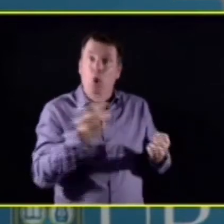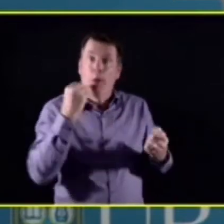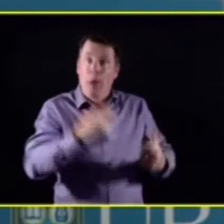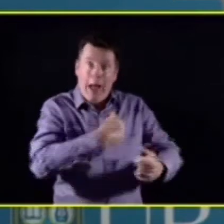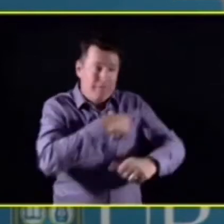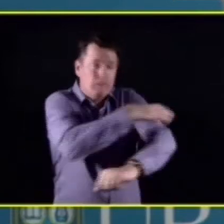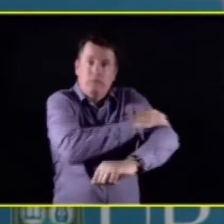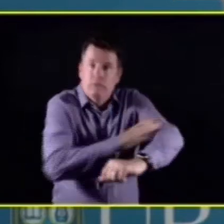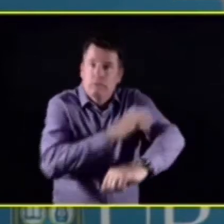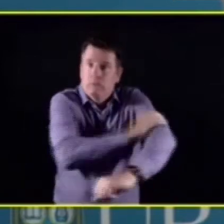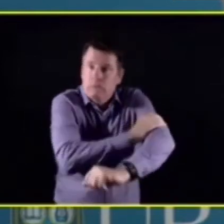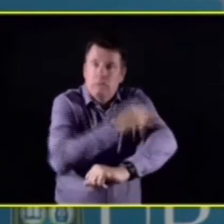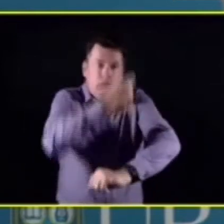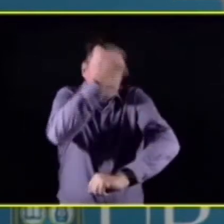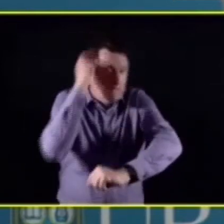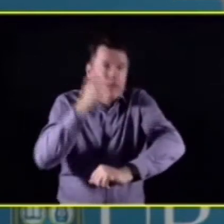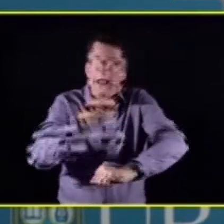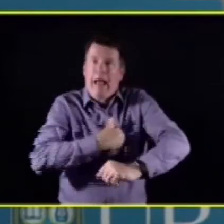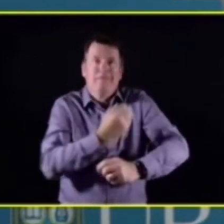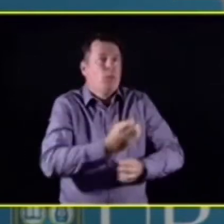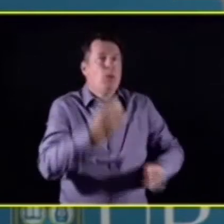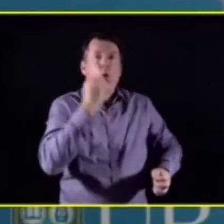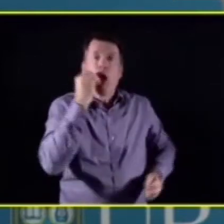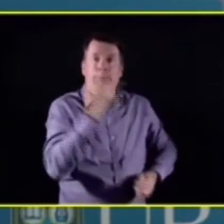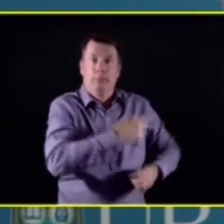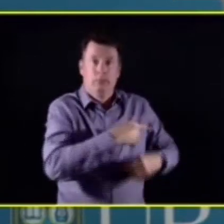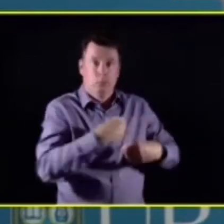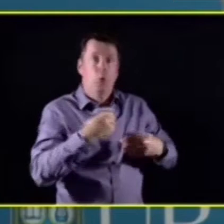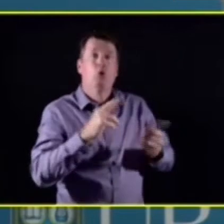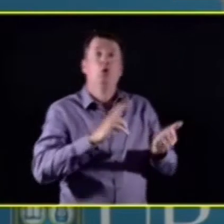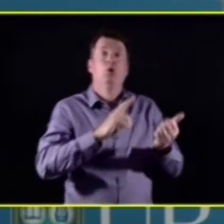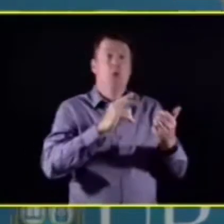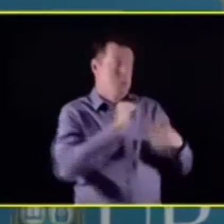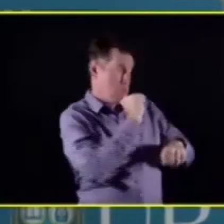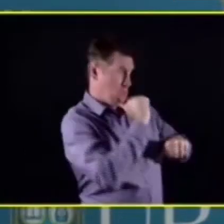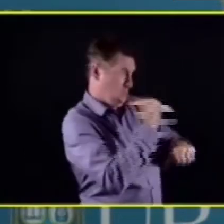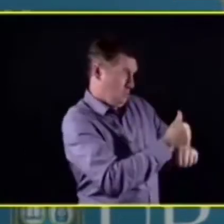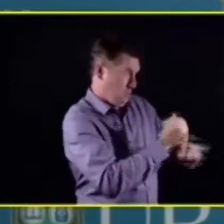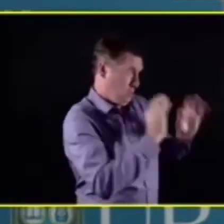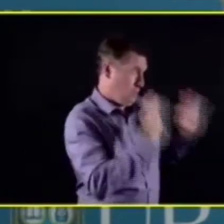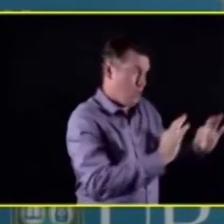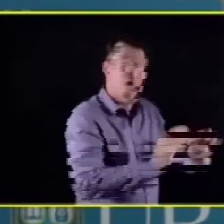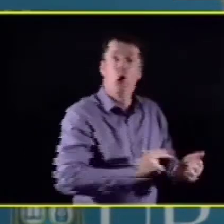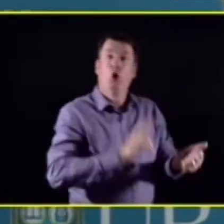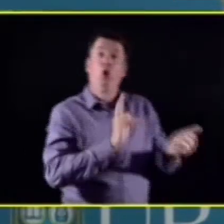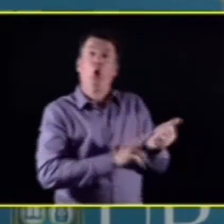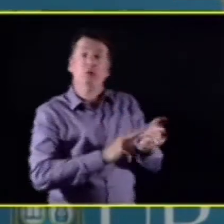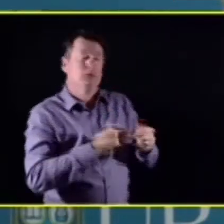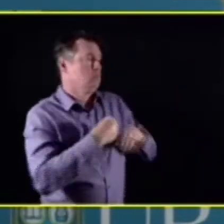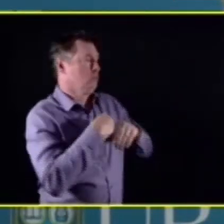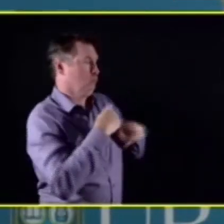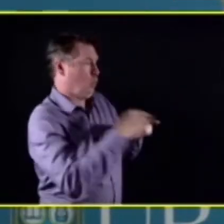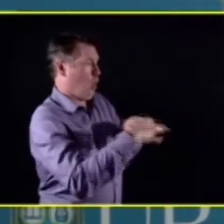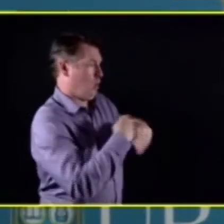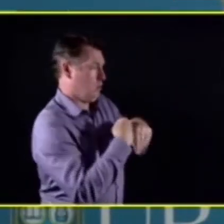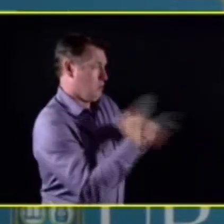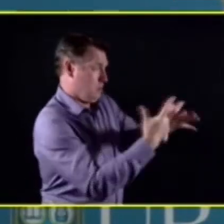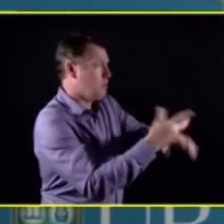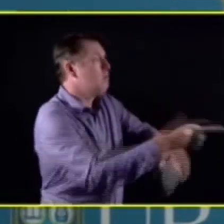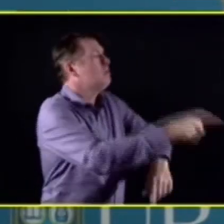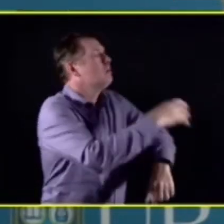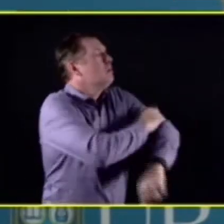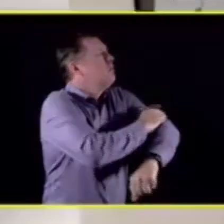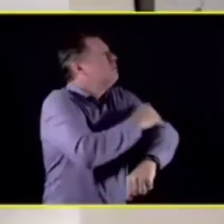need to go see them and make sure that everything's okay, or contact the physician. So I would love to hear what Mr. Barish's experience was with